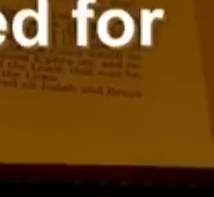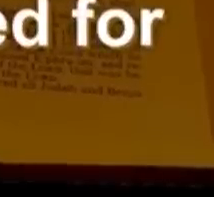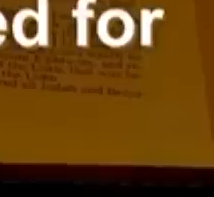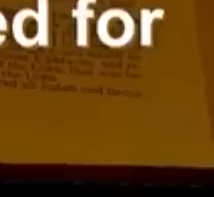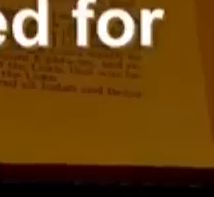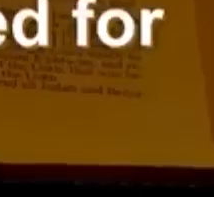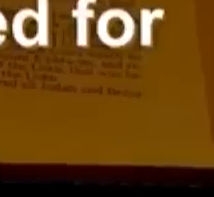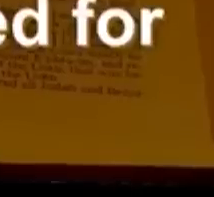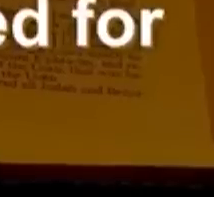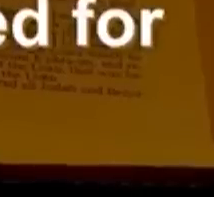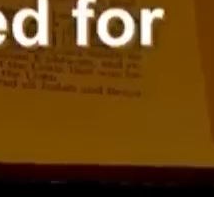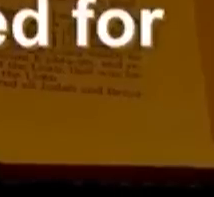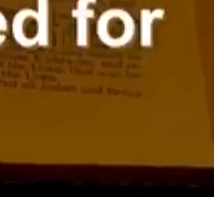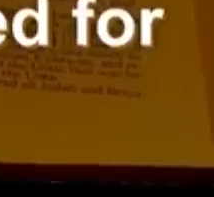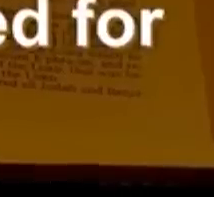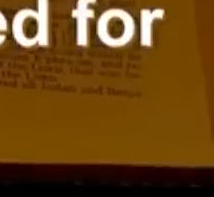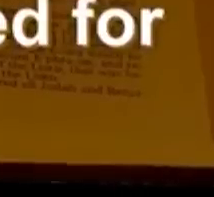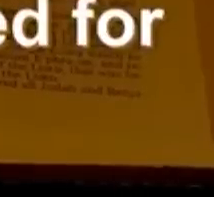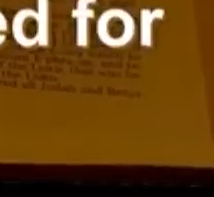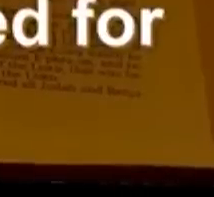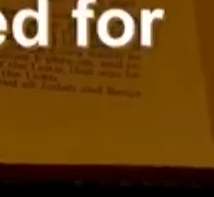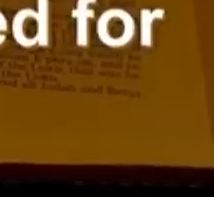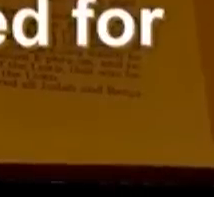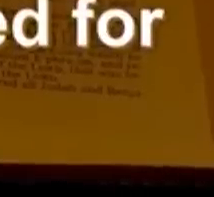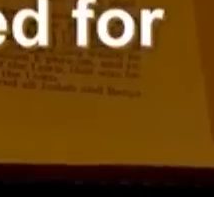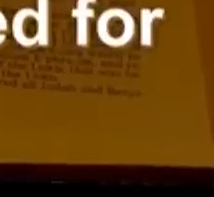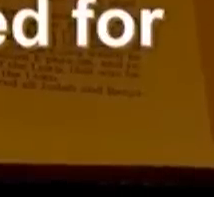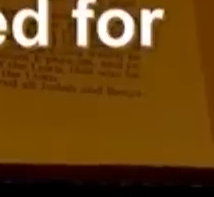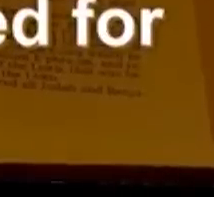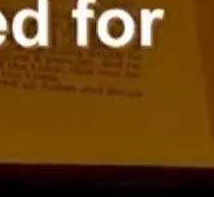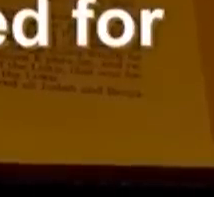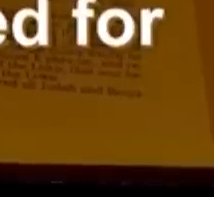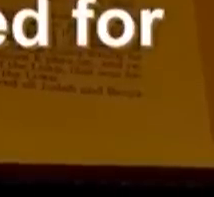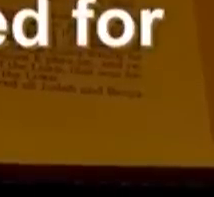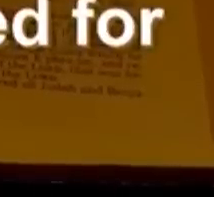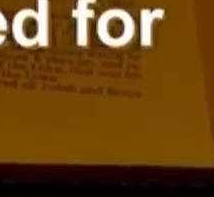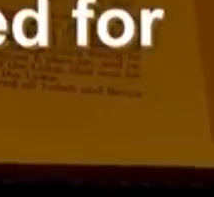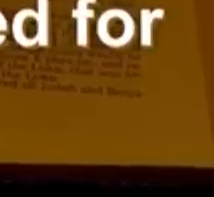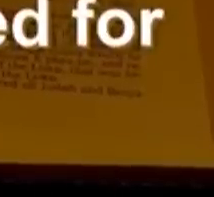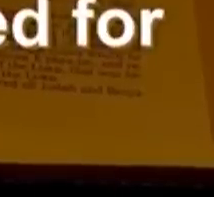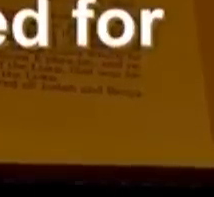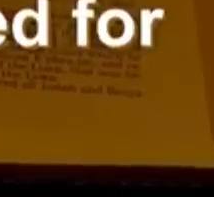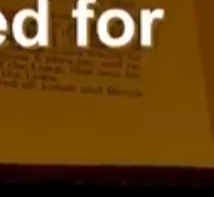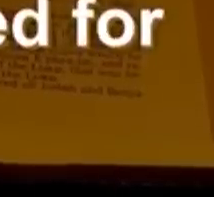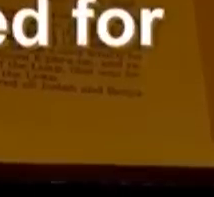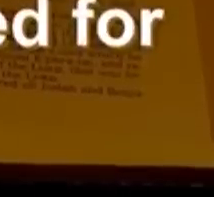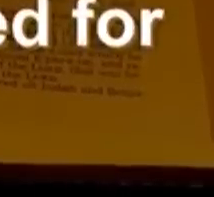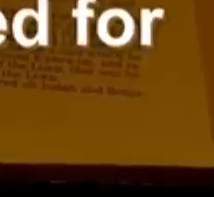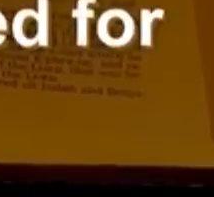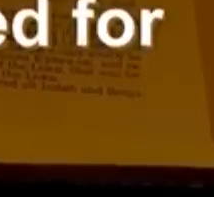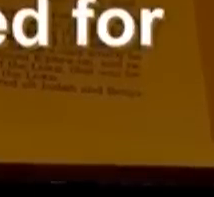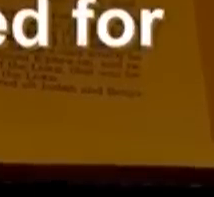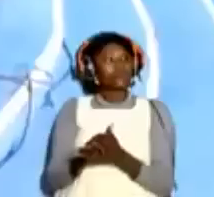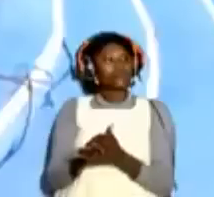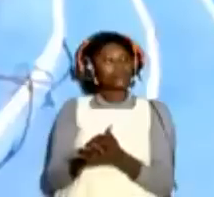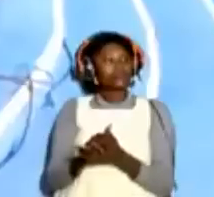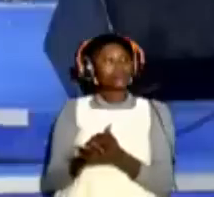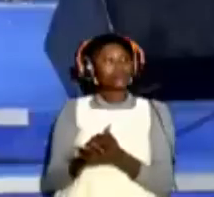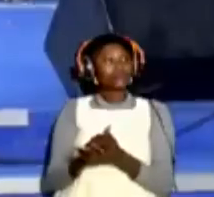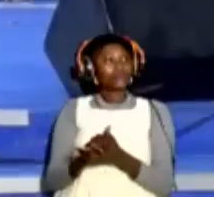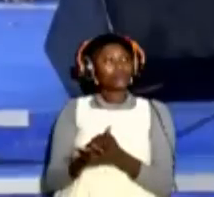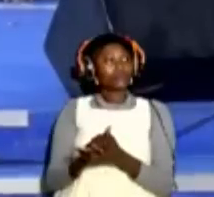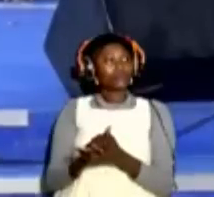be used for every good deed. Now, what am I quickly arriving at here?